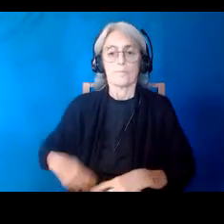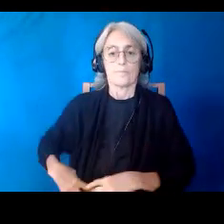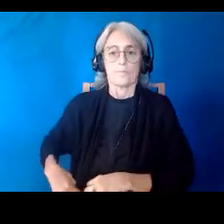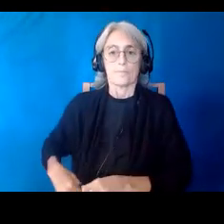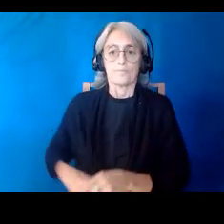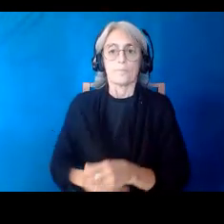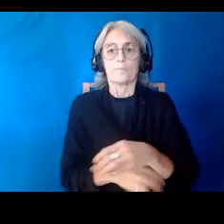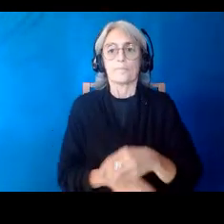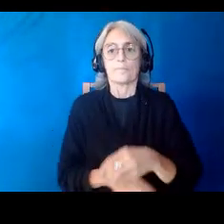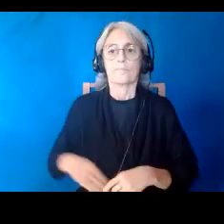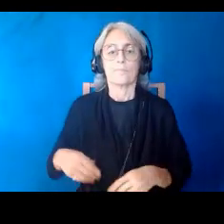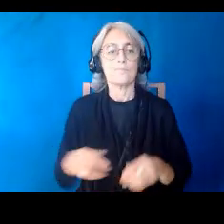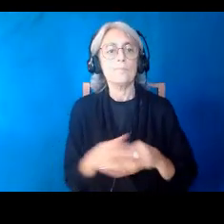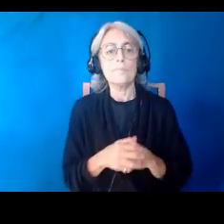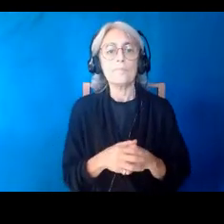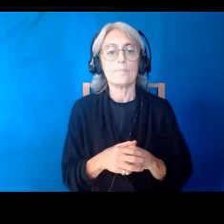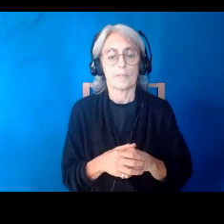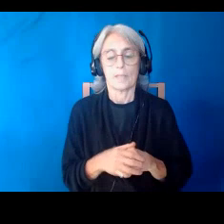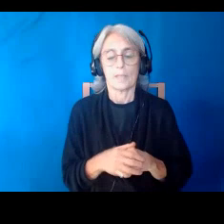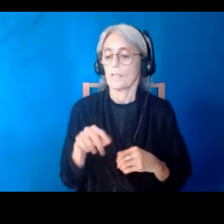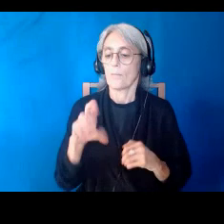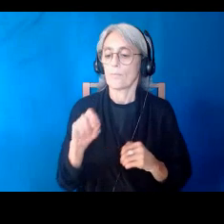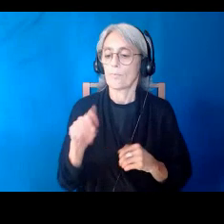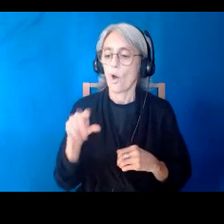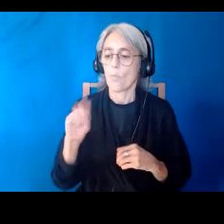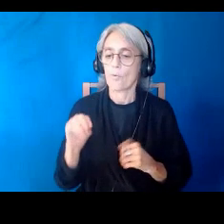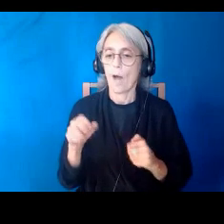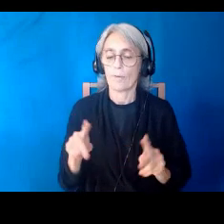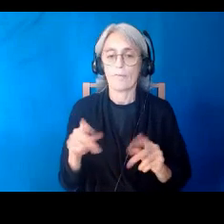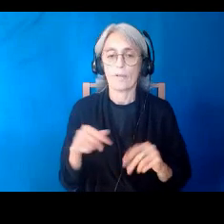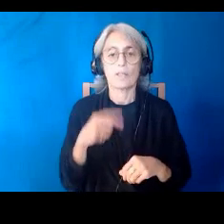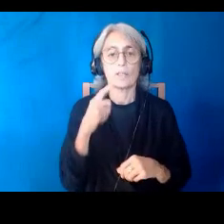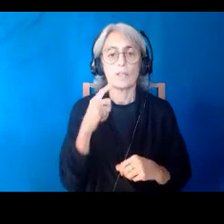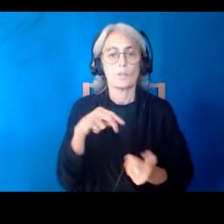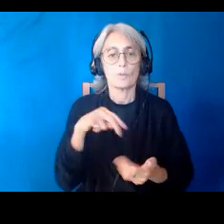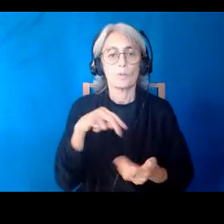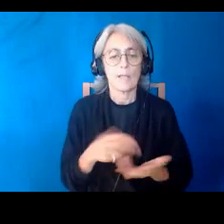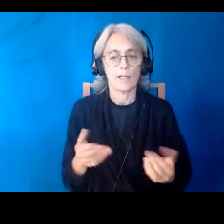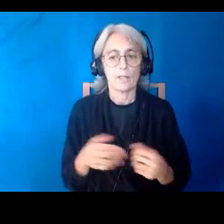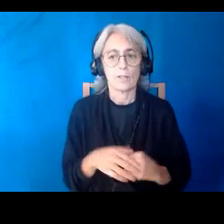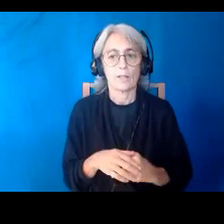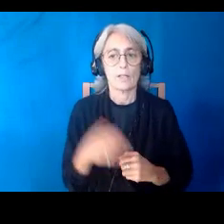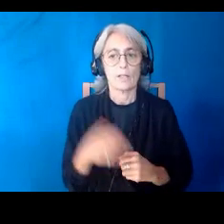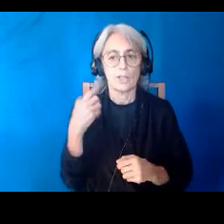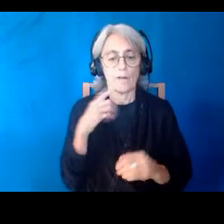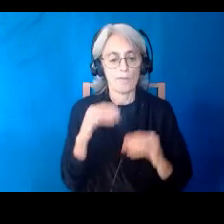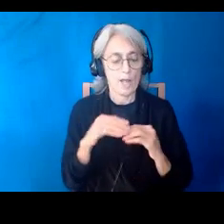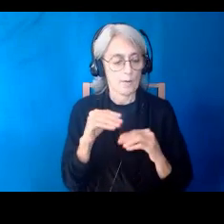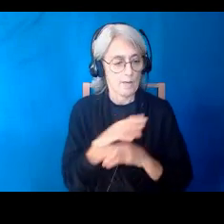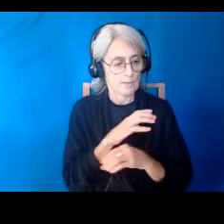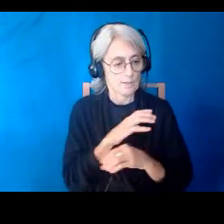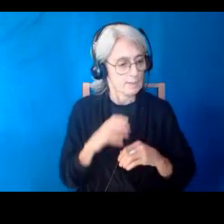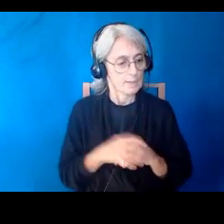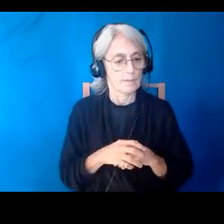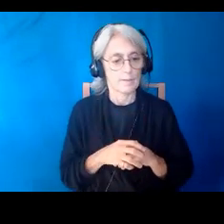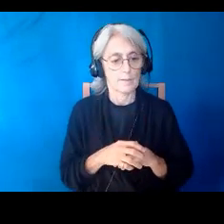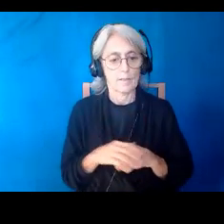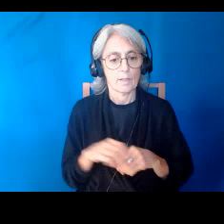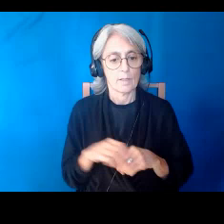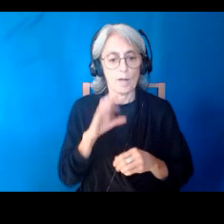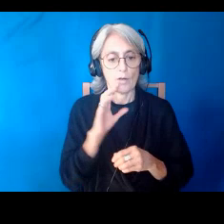It is a profound privilege to stand before you today, not only as the chair of the Equity Advisory Committee, but as a proud daughter of